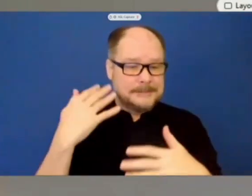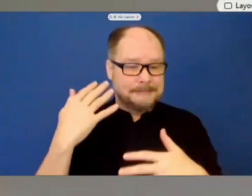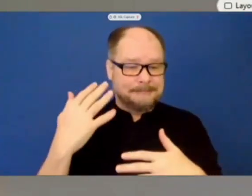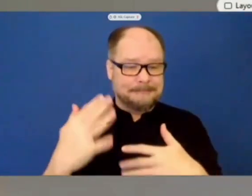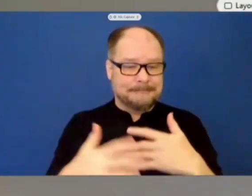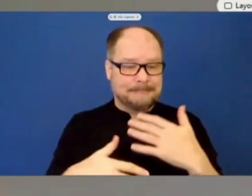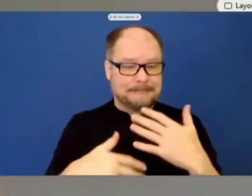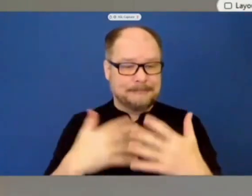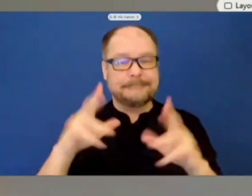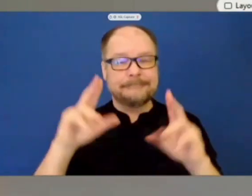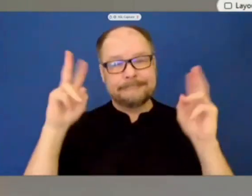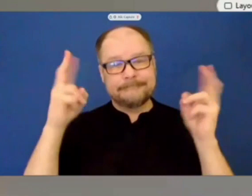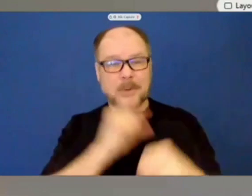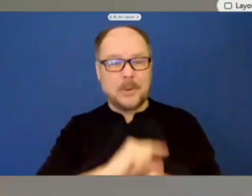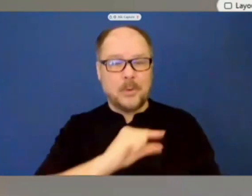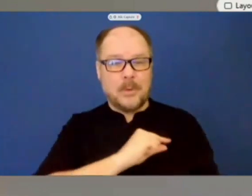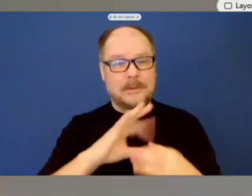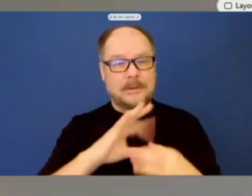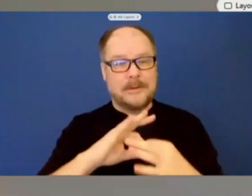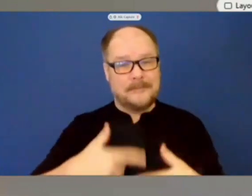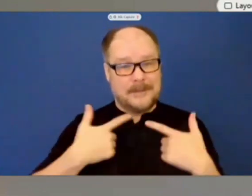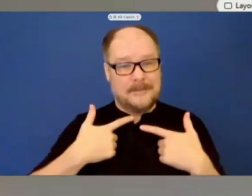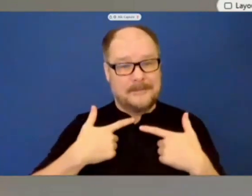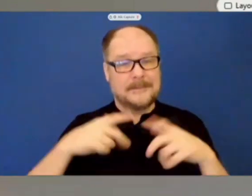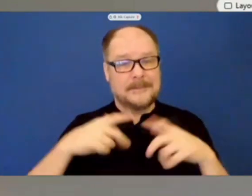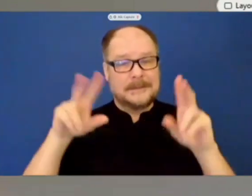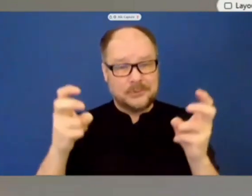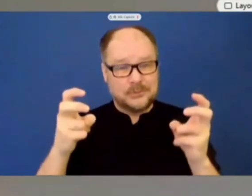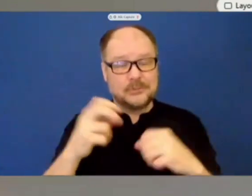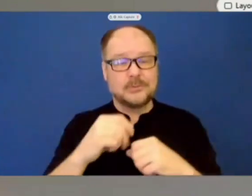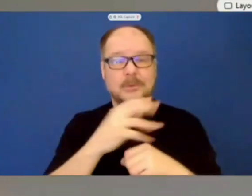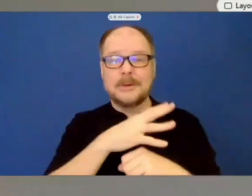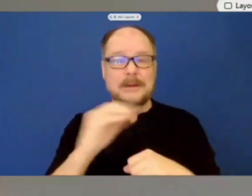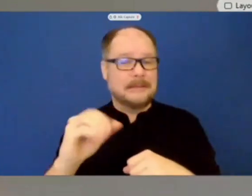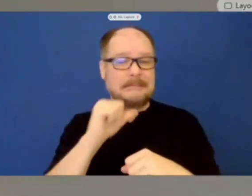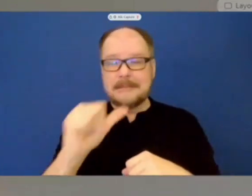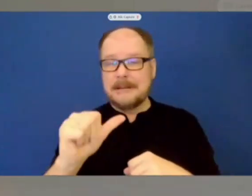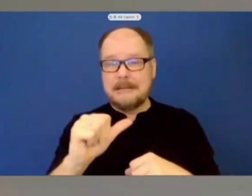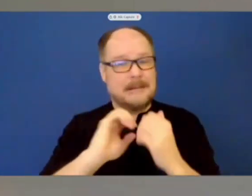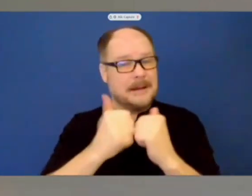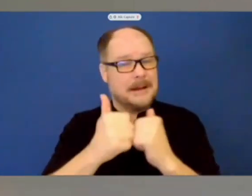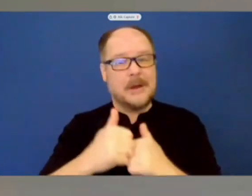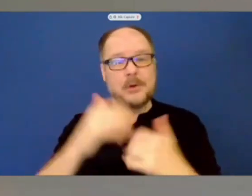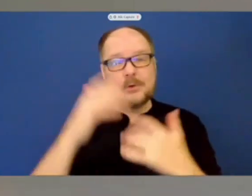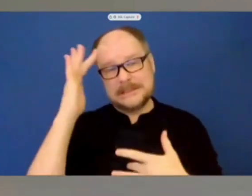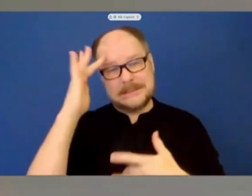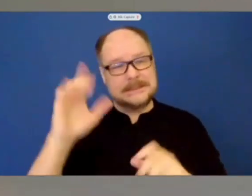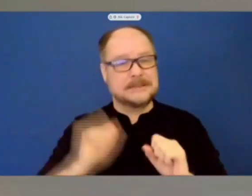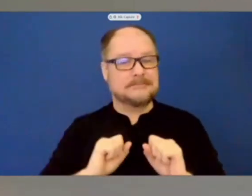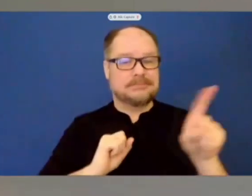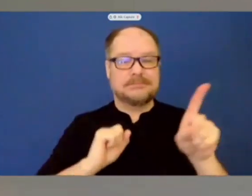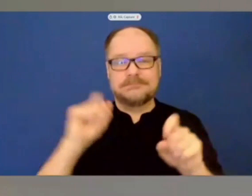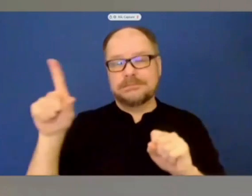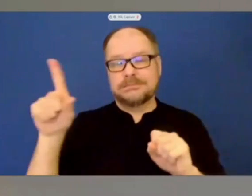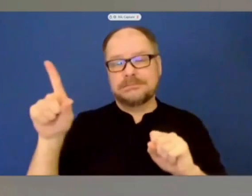quality of life issue, not typically a way of transmitting disease. We know that rats can transmit